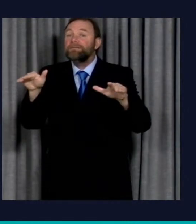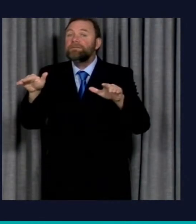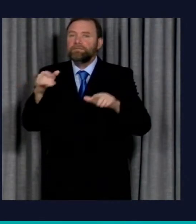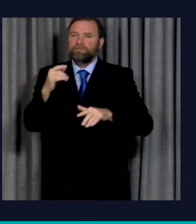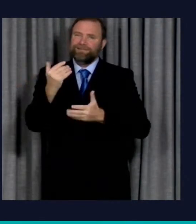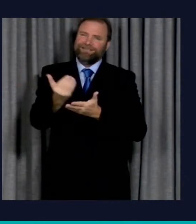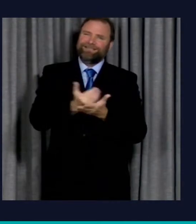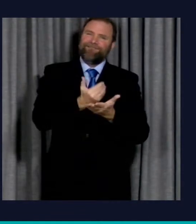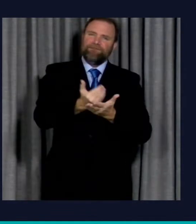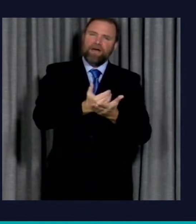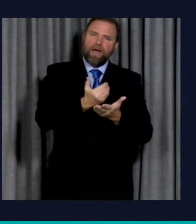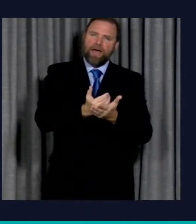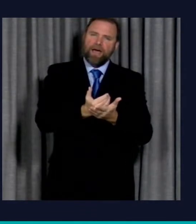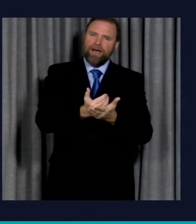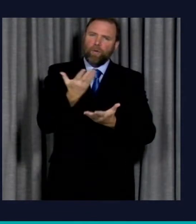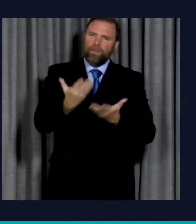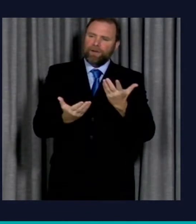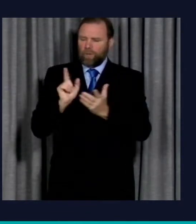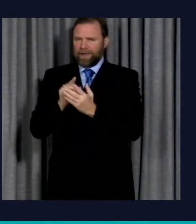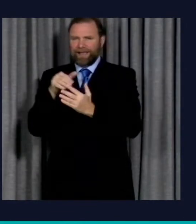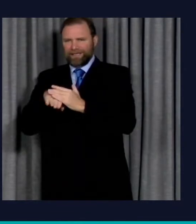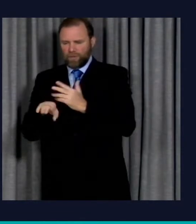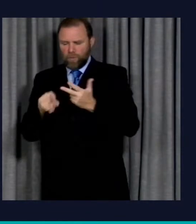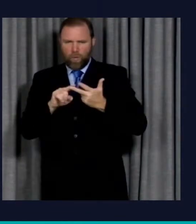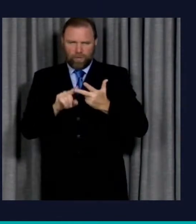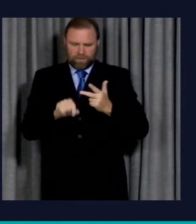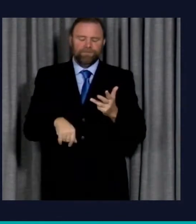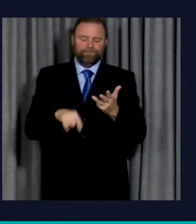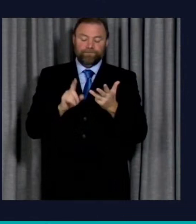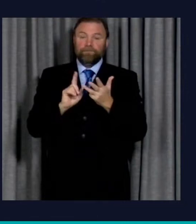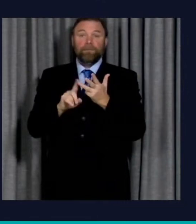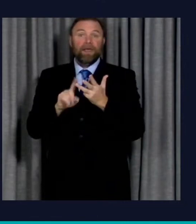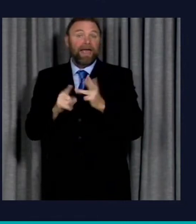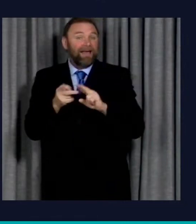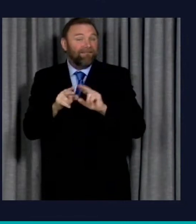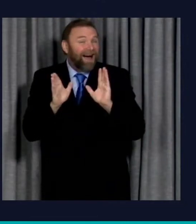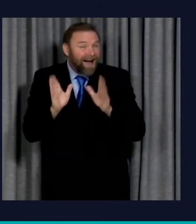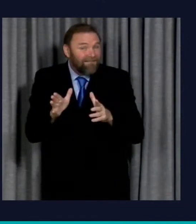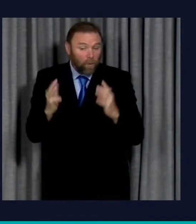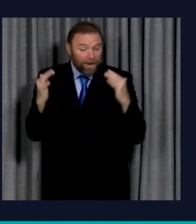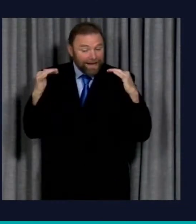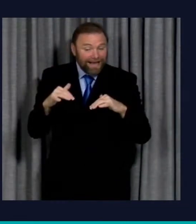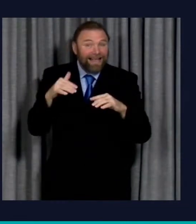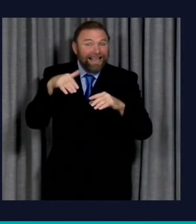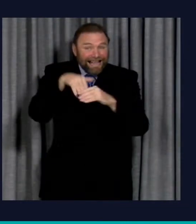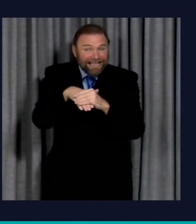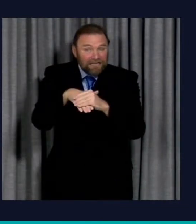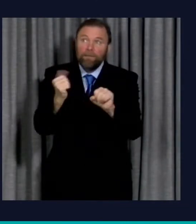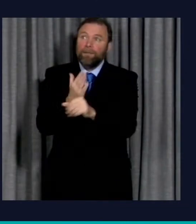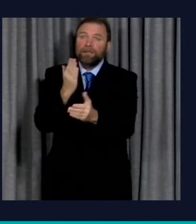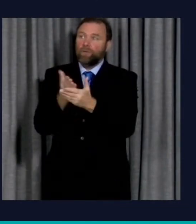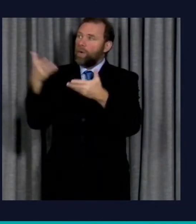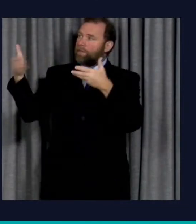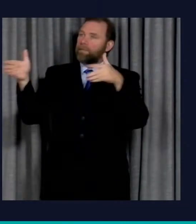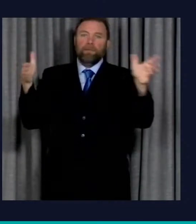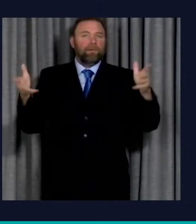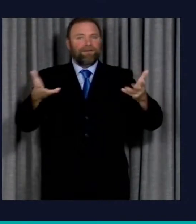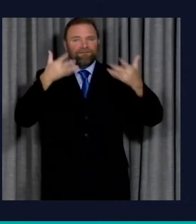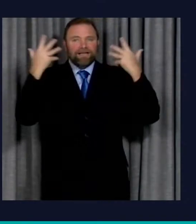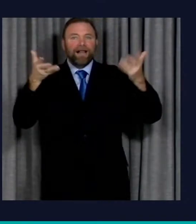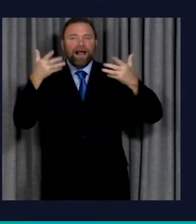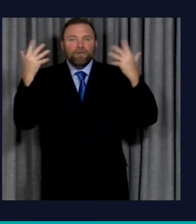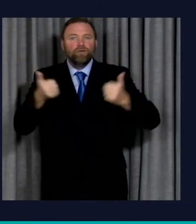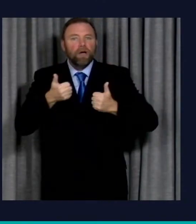than indoors, and if you have to meet indoors, do everything you can to make sure that it is well